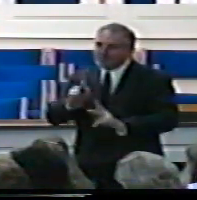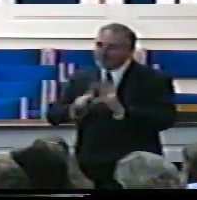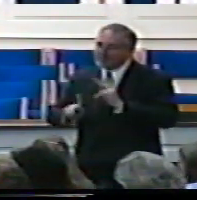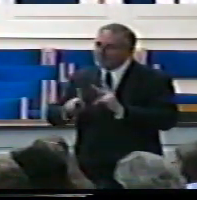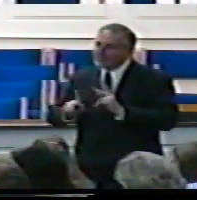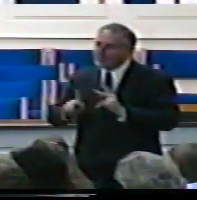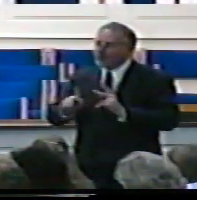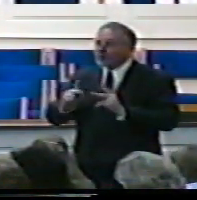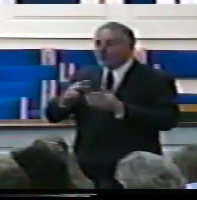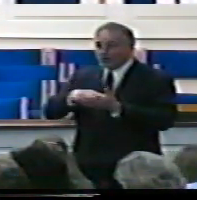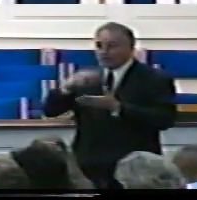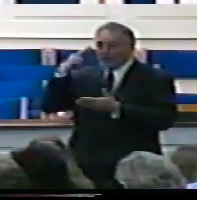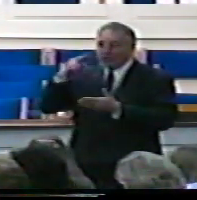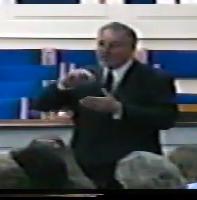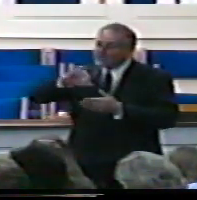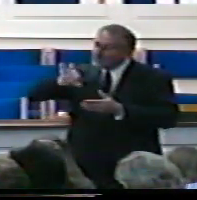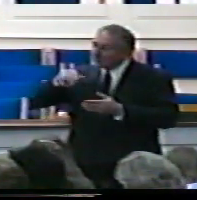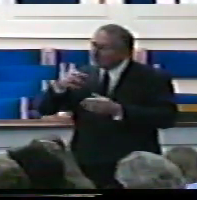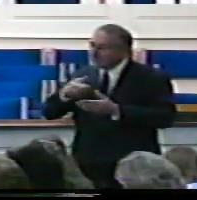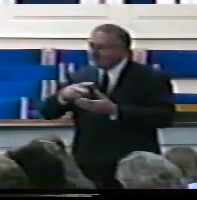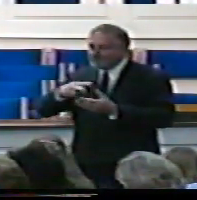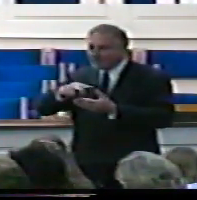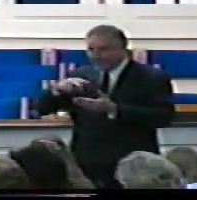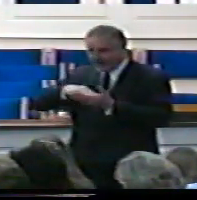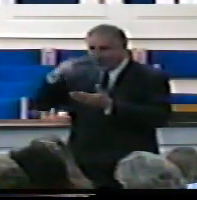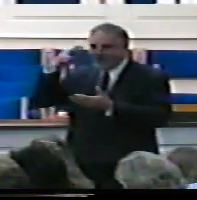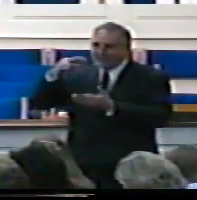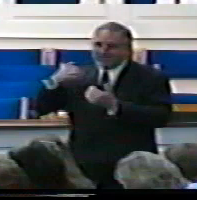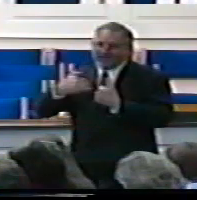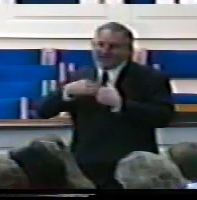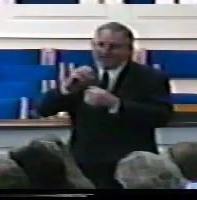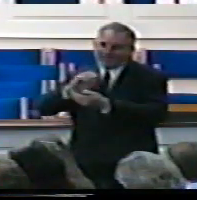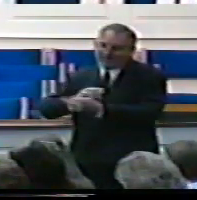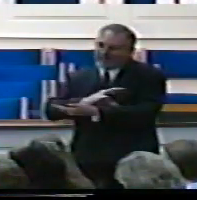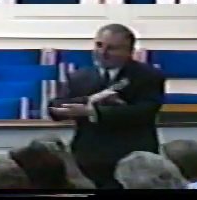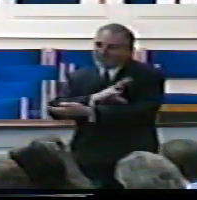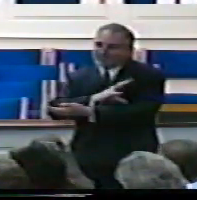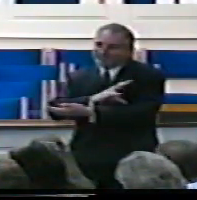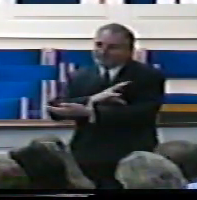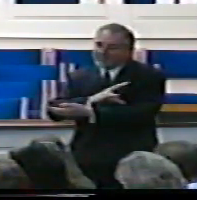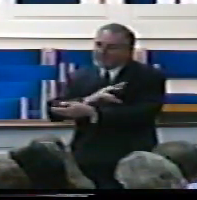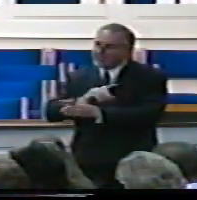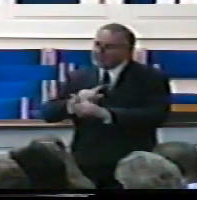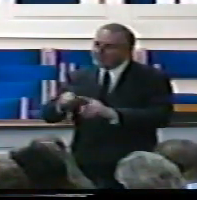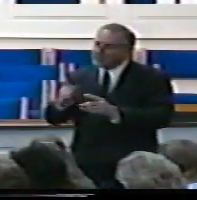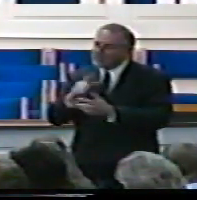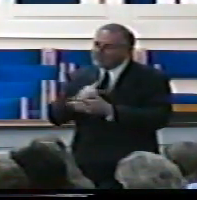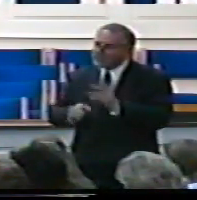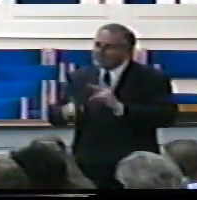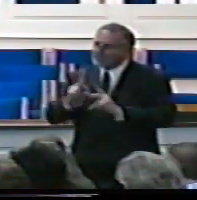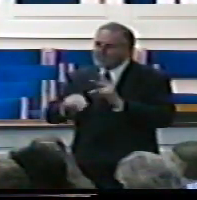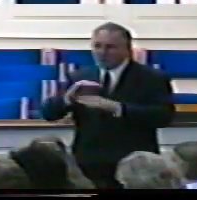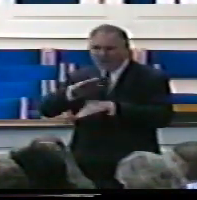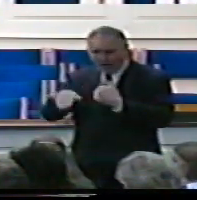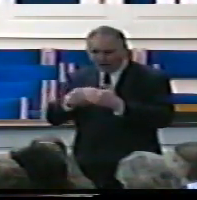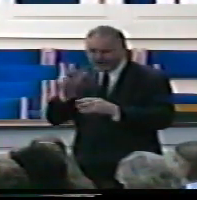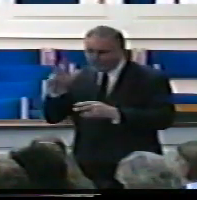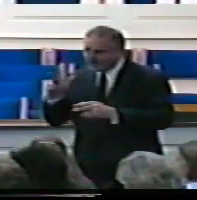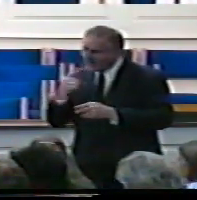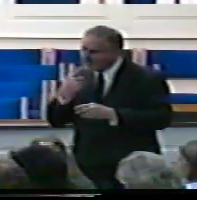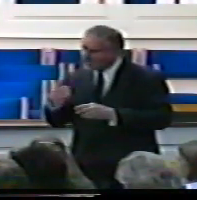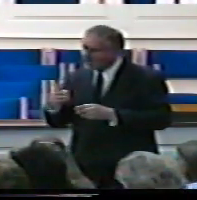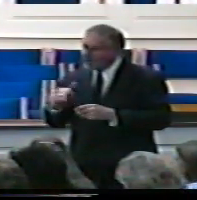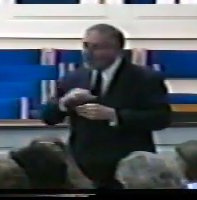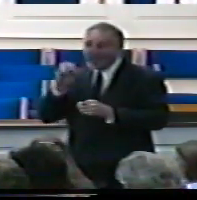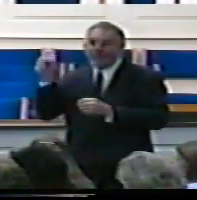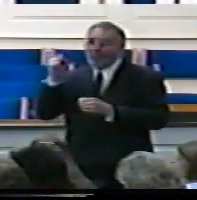they had cancer. You know what they told me? They said, preacher said, here's what they told me, all three of them. They said,